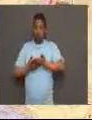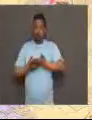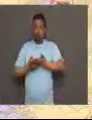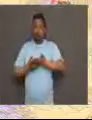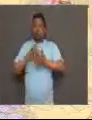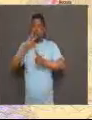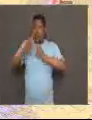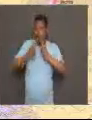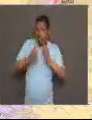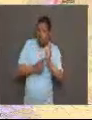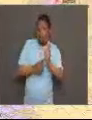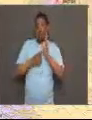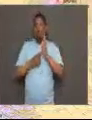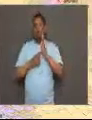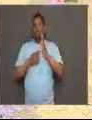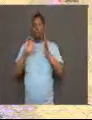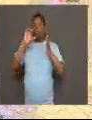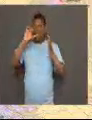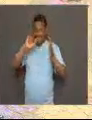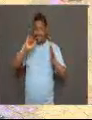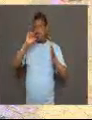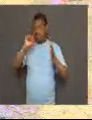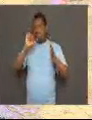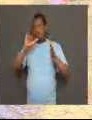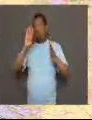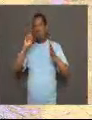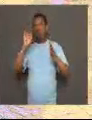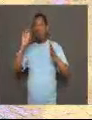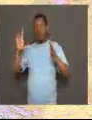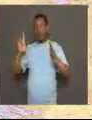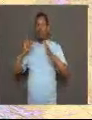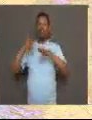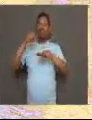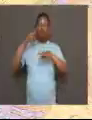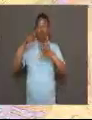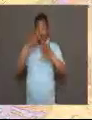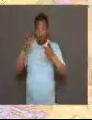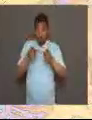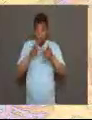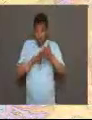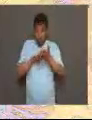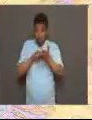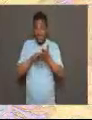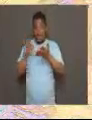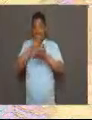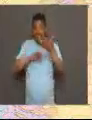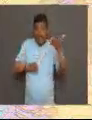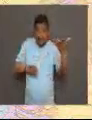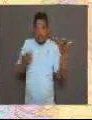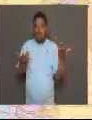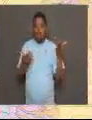The signs and symbols on topographic maps are listed